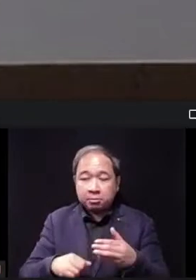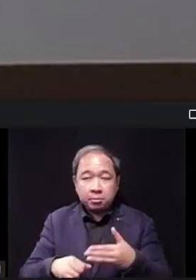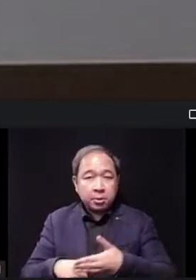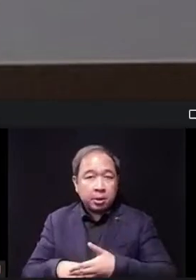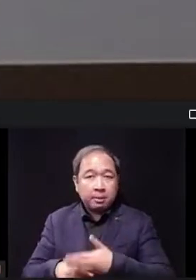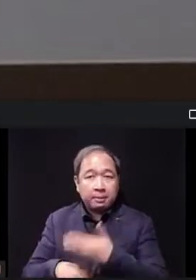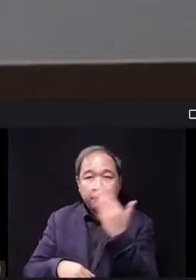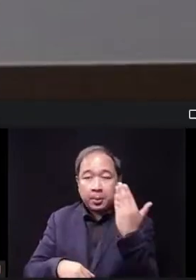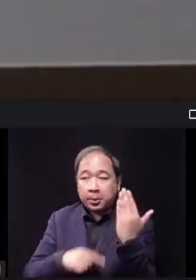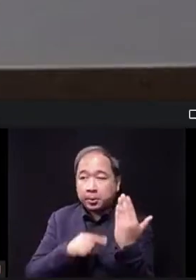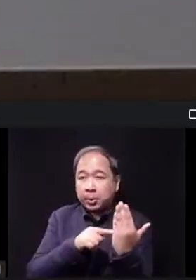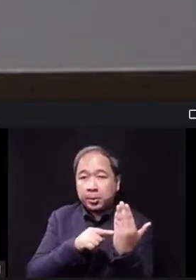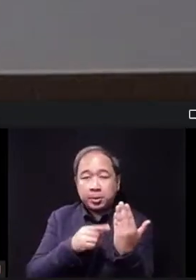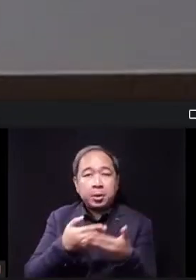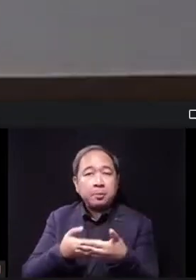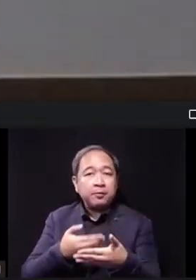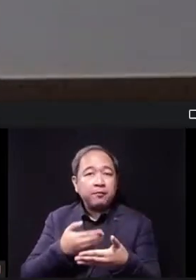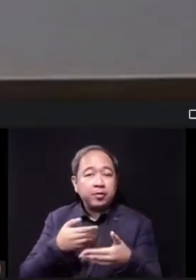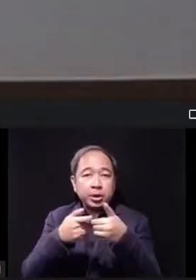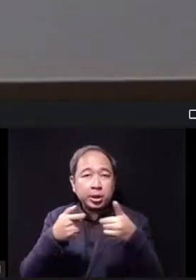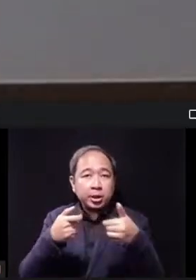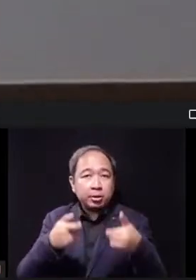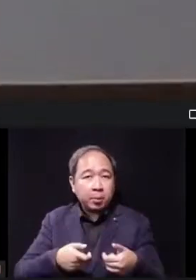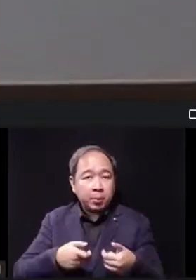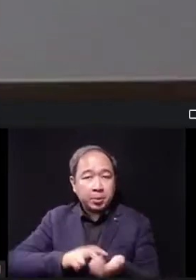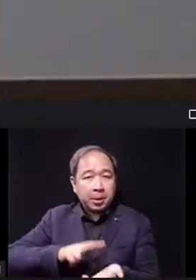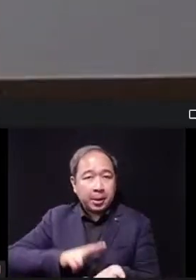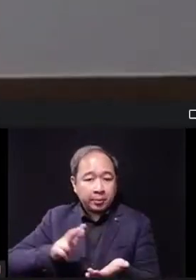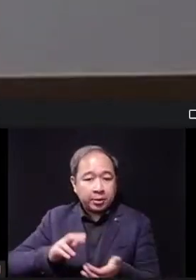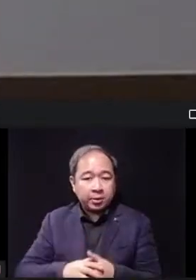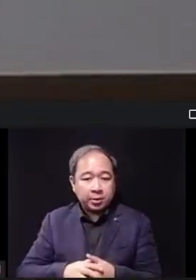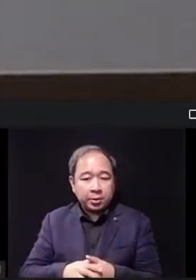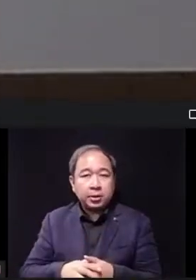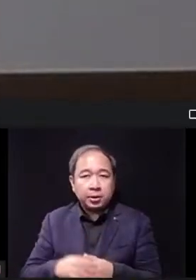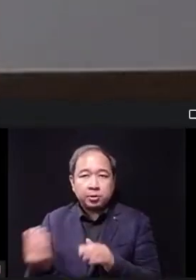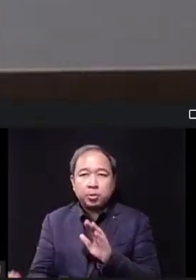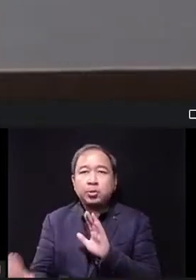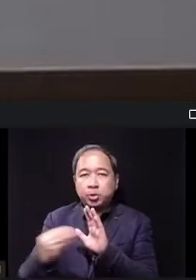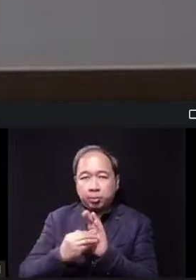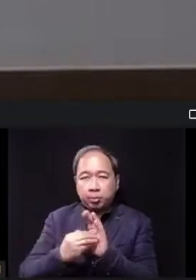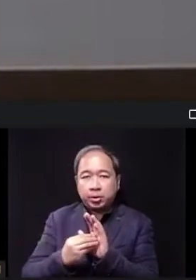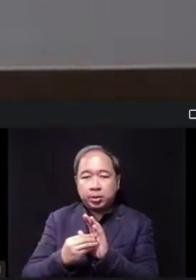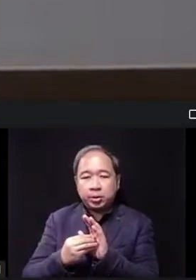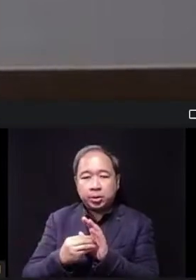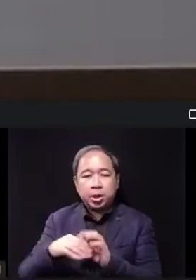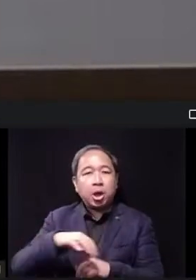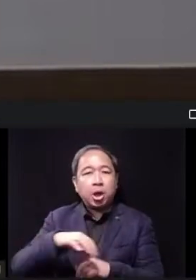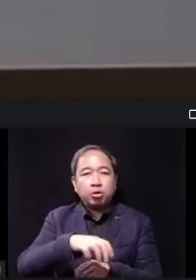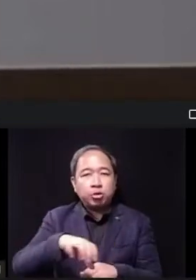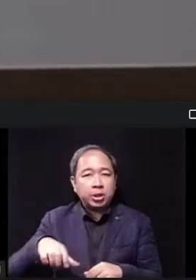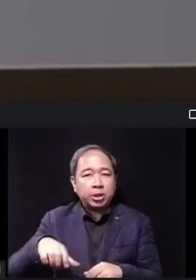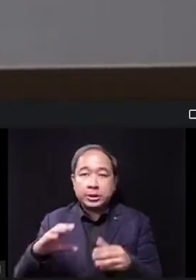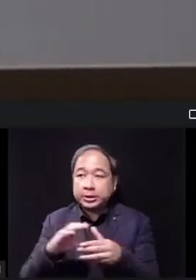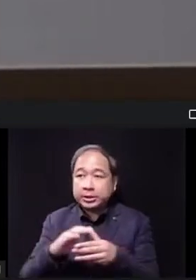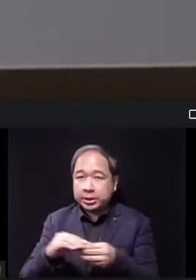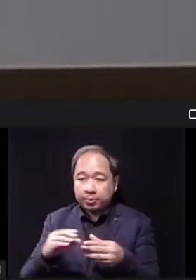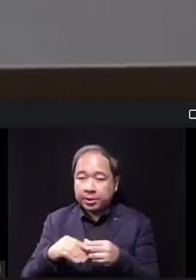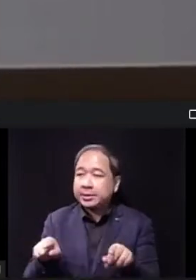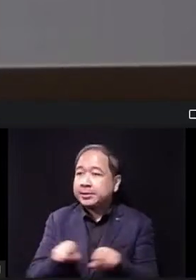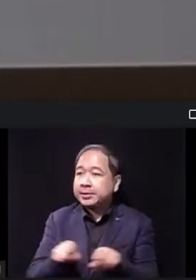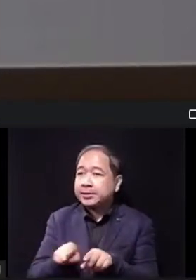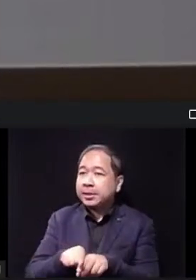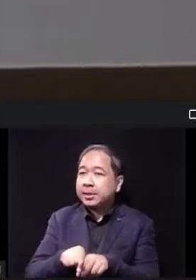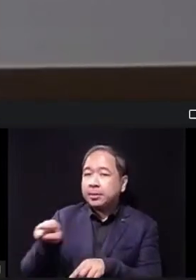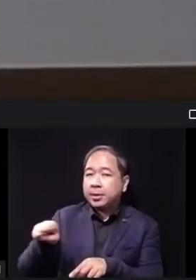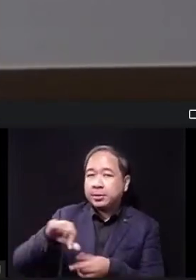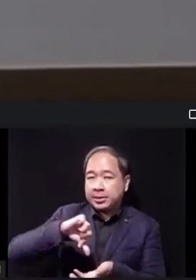I declare the report adopted, noting country statements such as what Iran